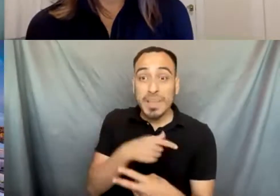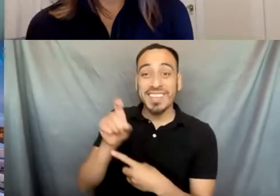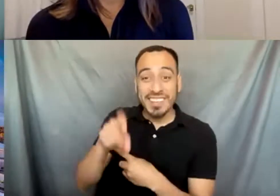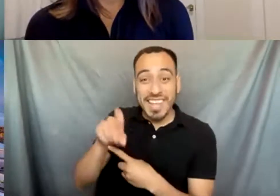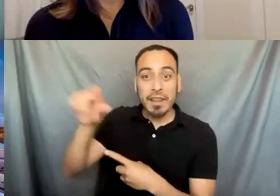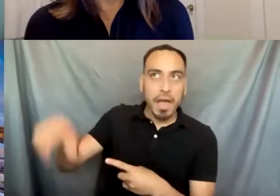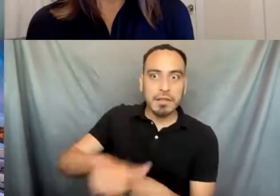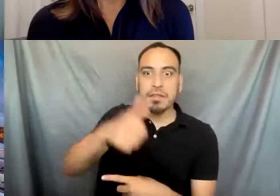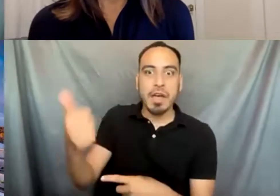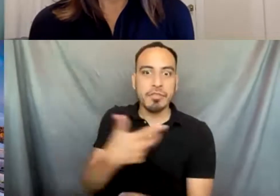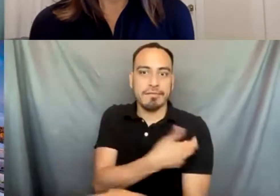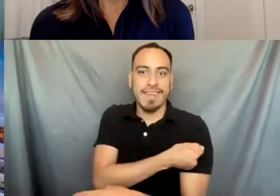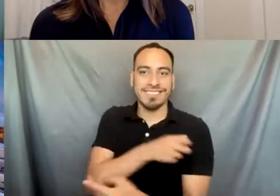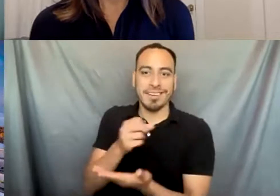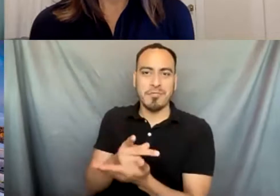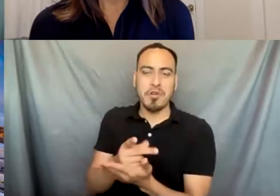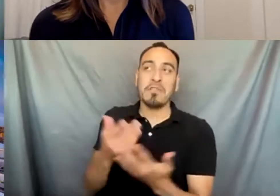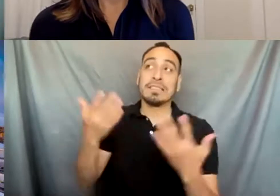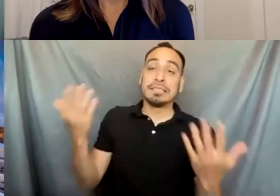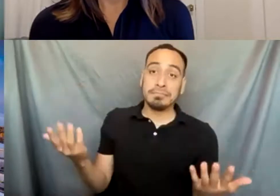point, I think